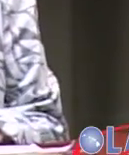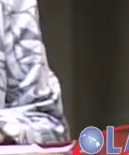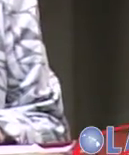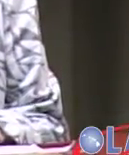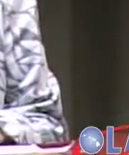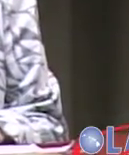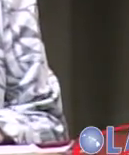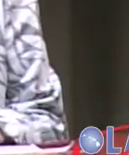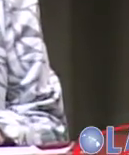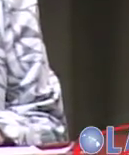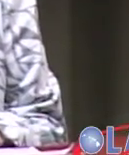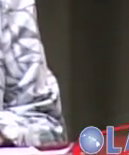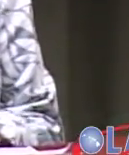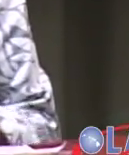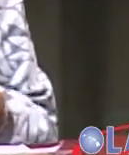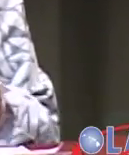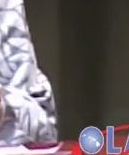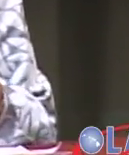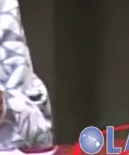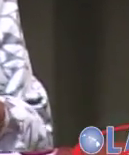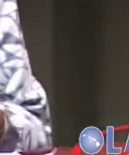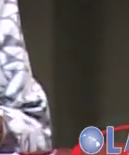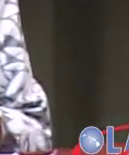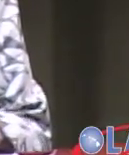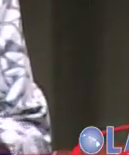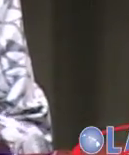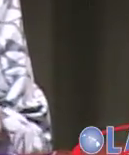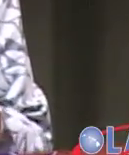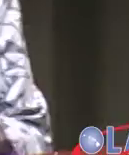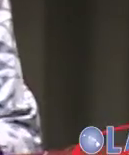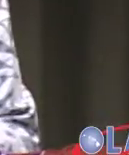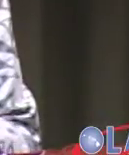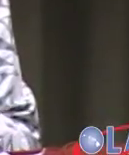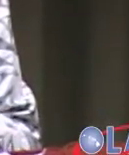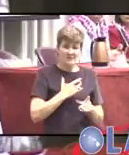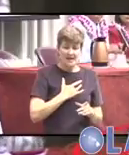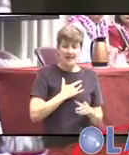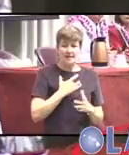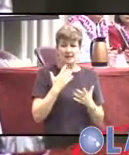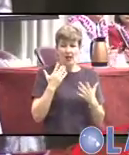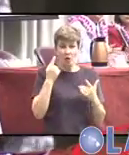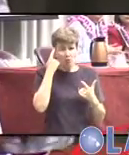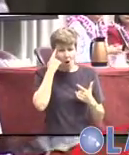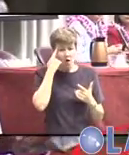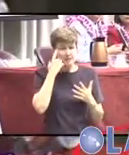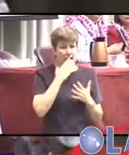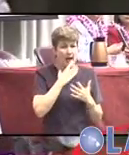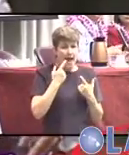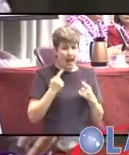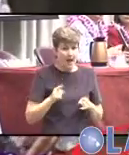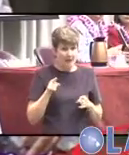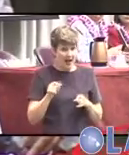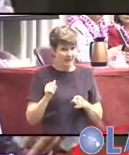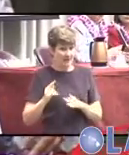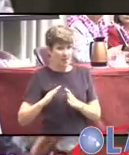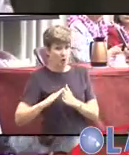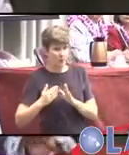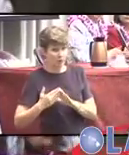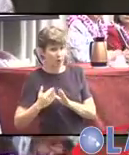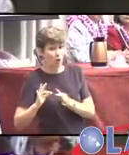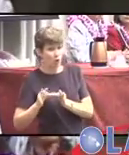really long time. One was that sort of the words and the feelings and the thoughts that happen at the community